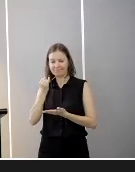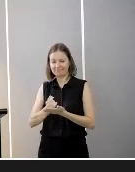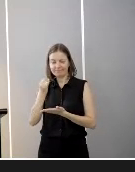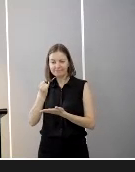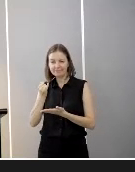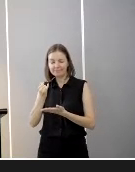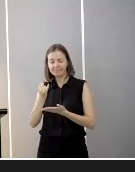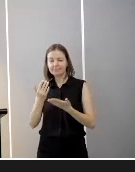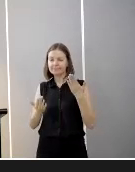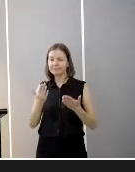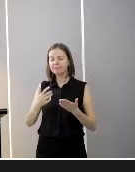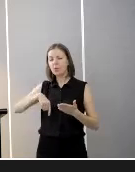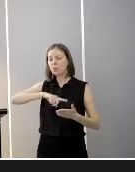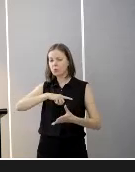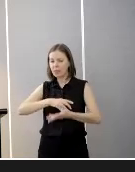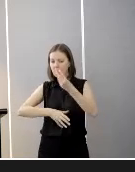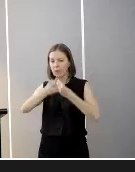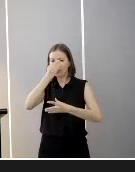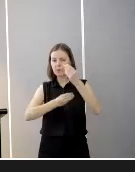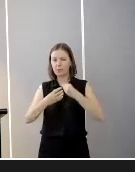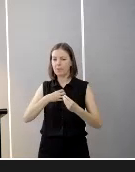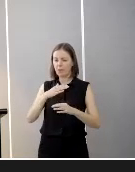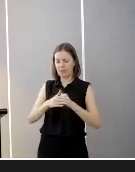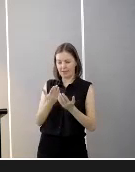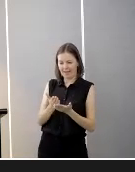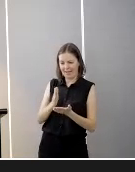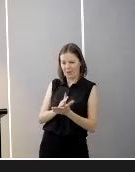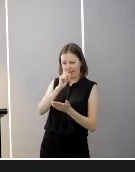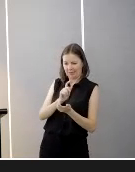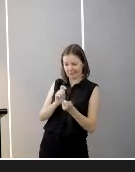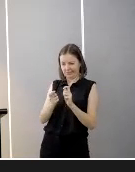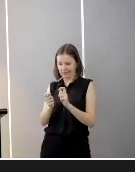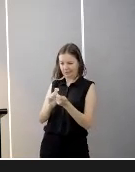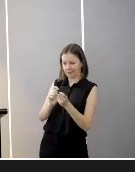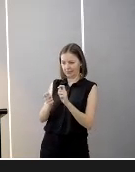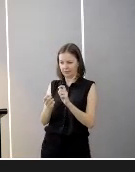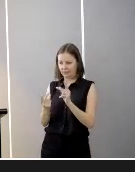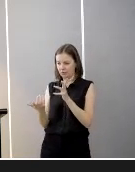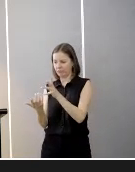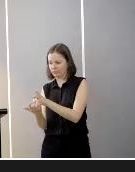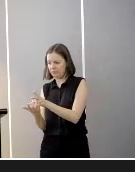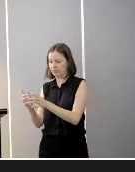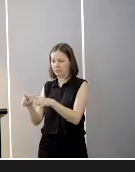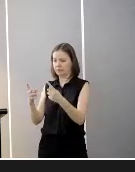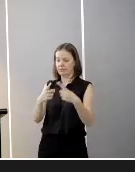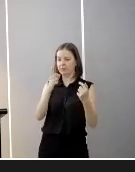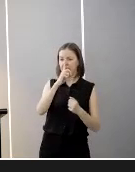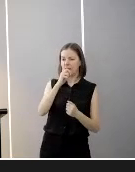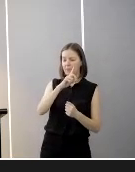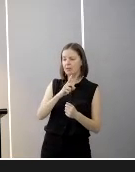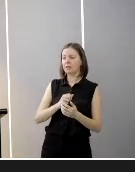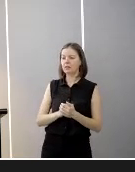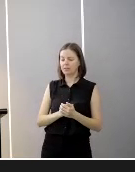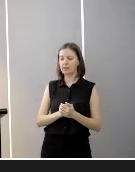So we're learning more and more about how we might tailor certain types of treatments to certain individuals. And this morning,